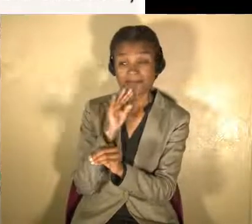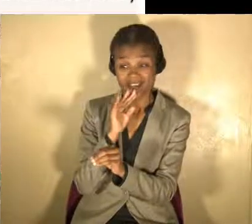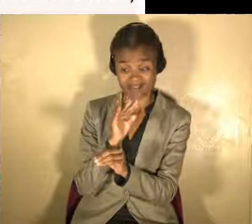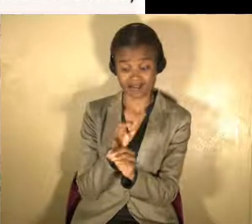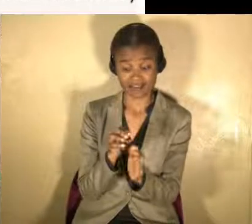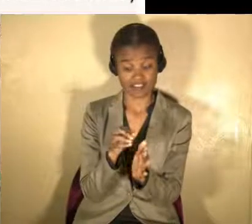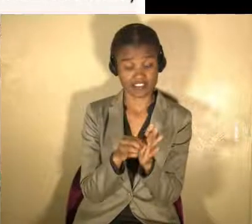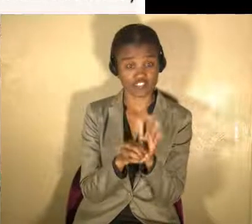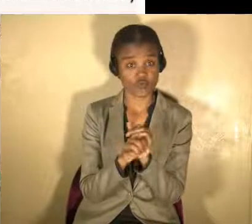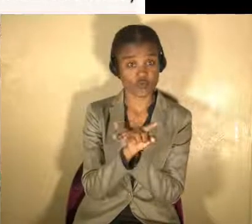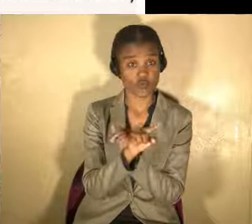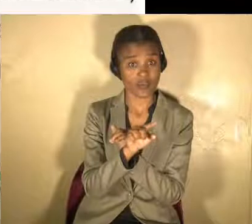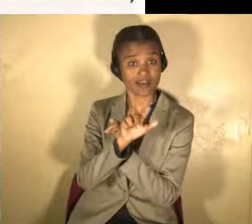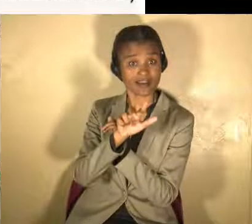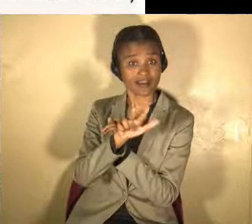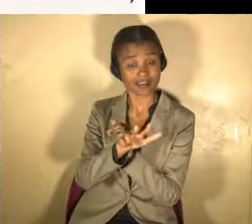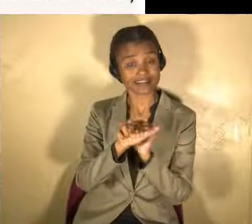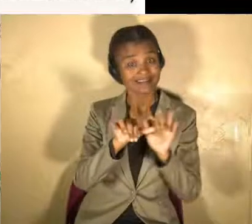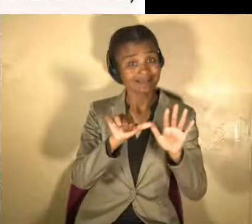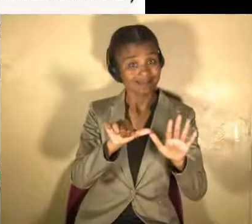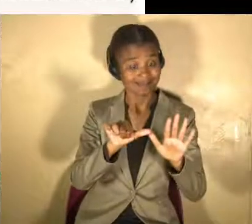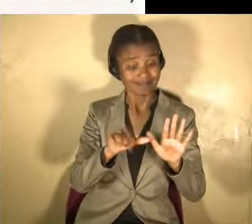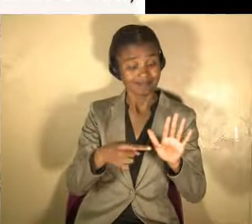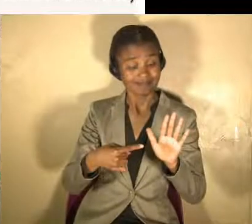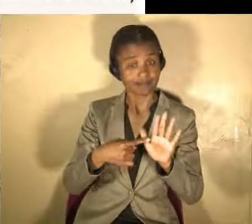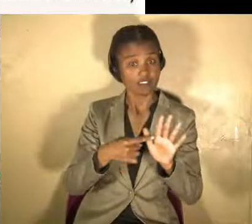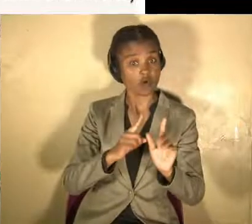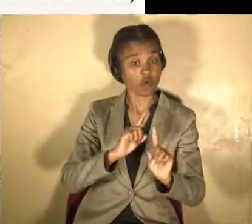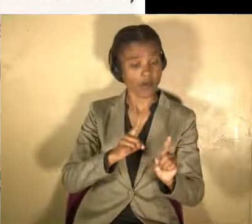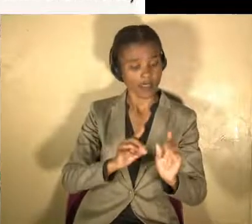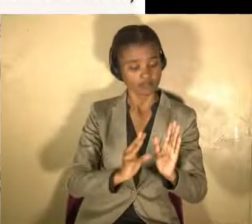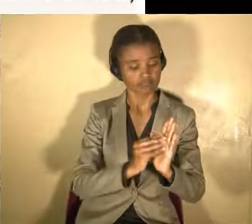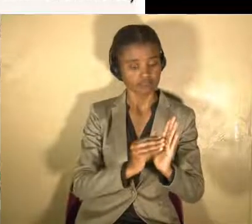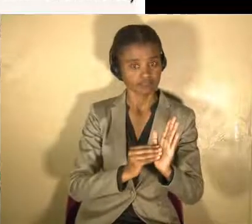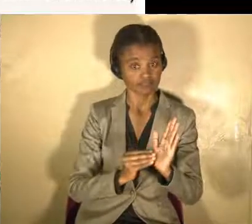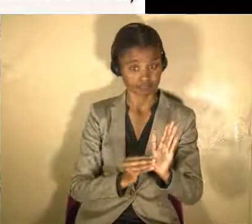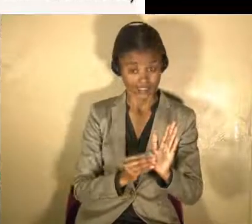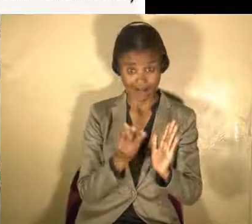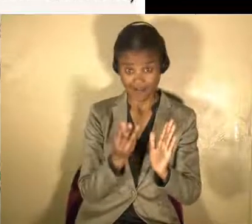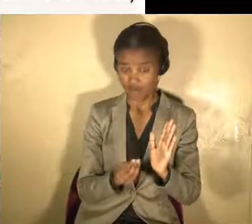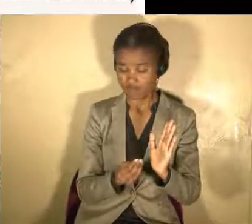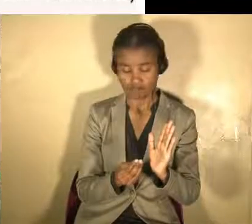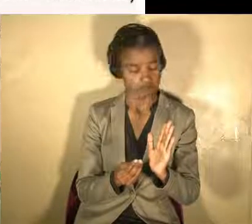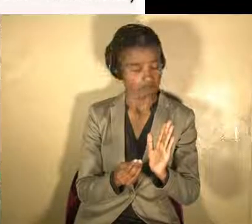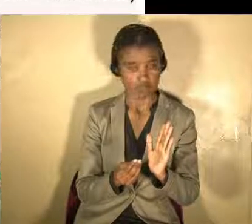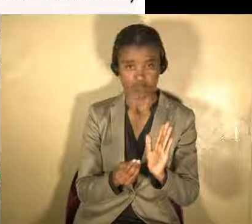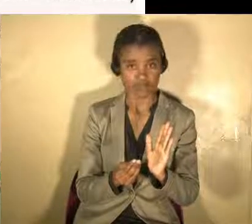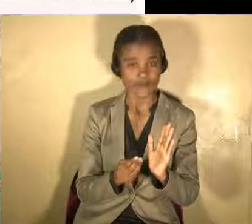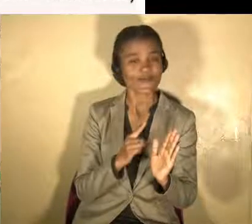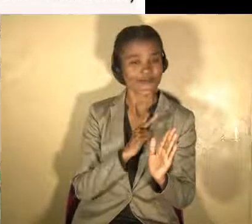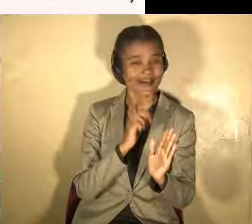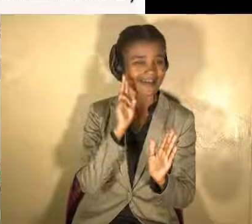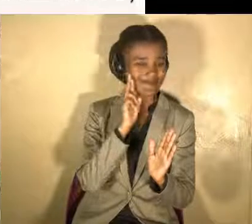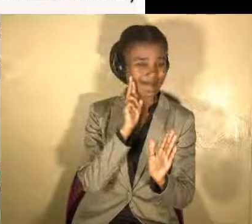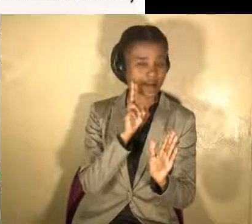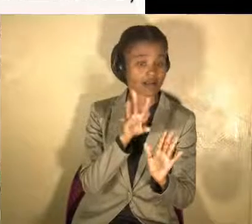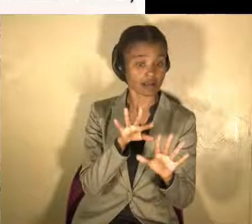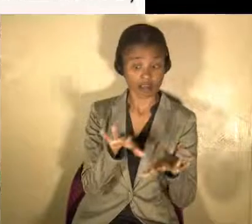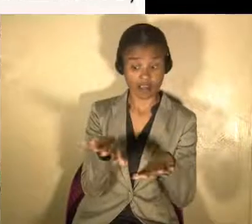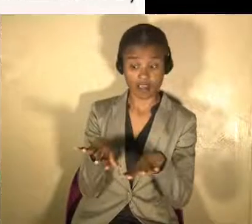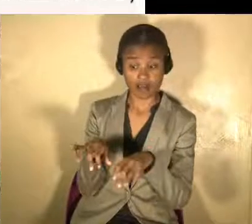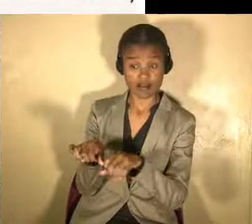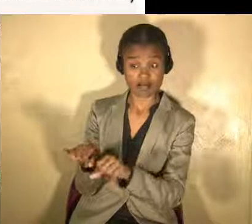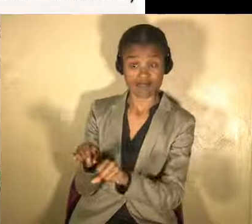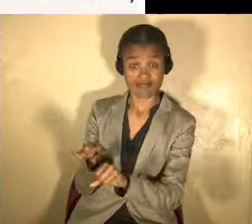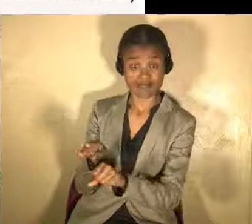Because remember, earlier on I said foster care is not a a long-term placement. It's ideally a